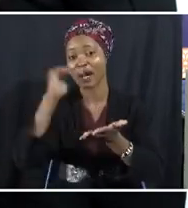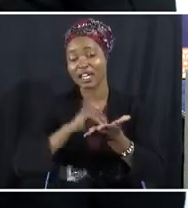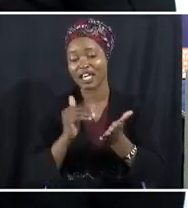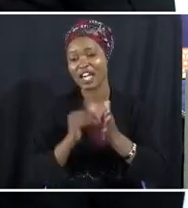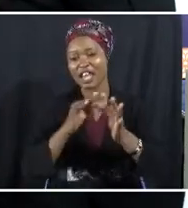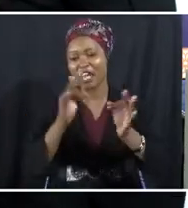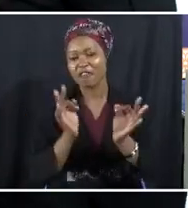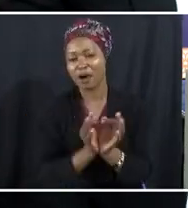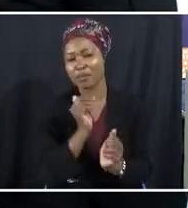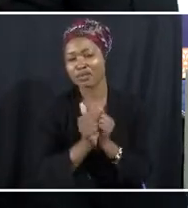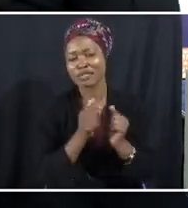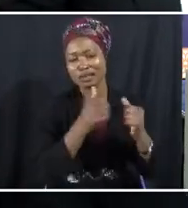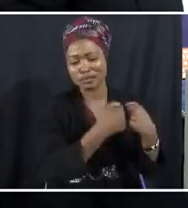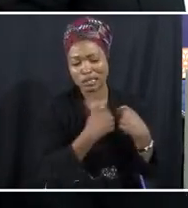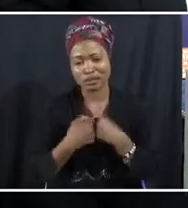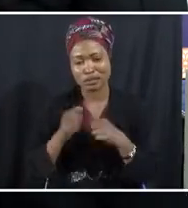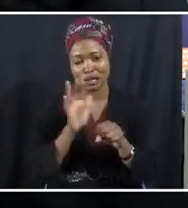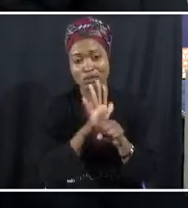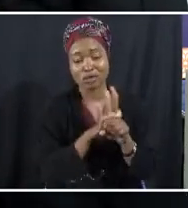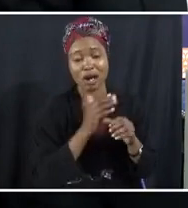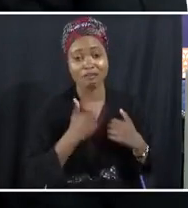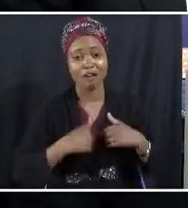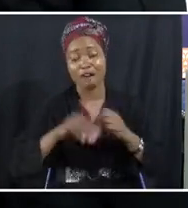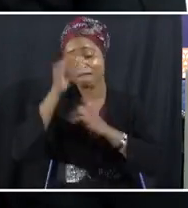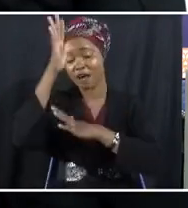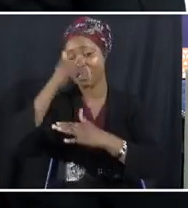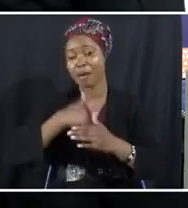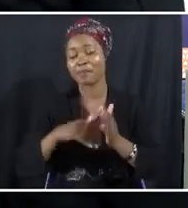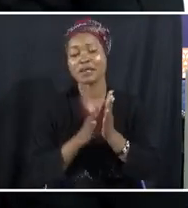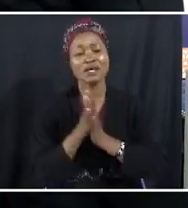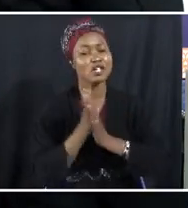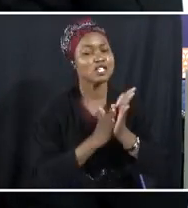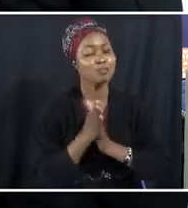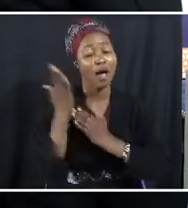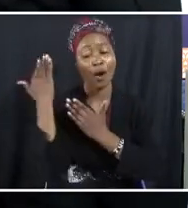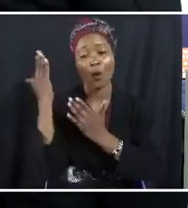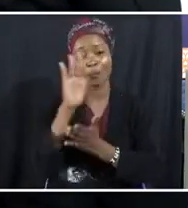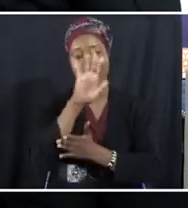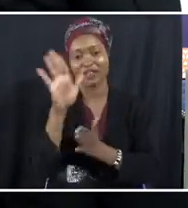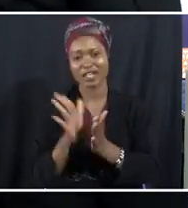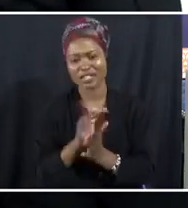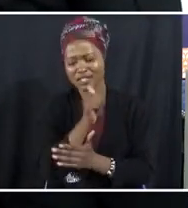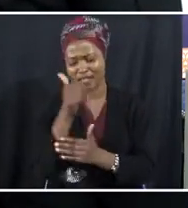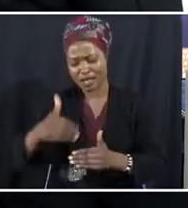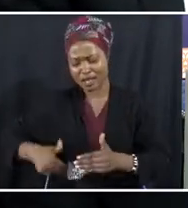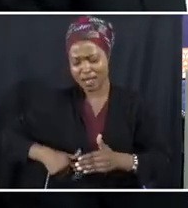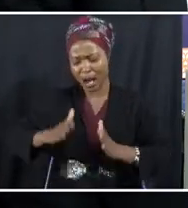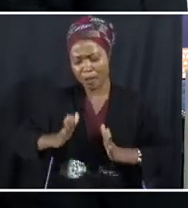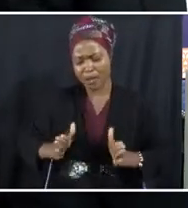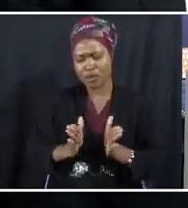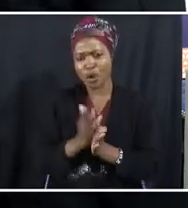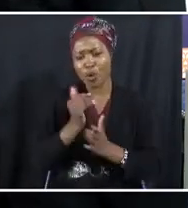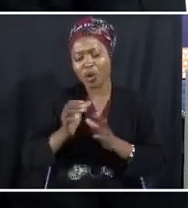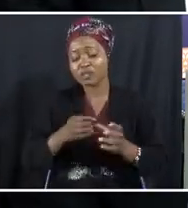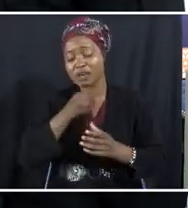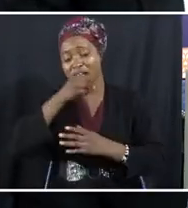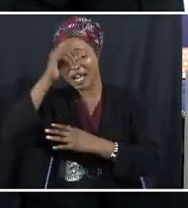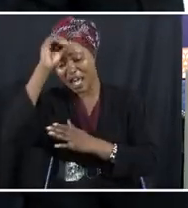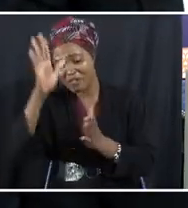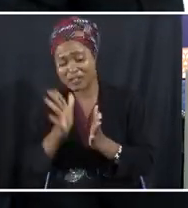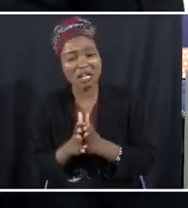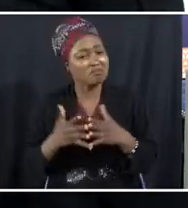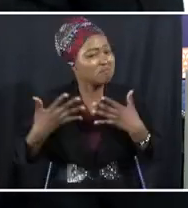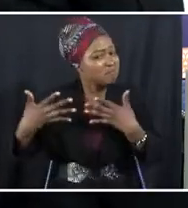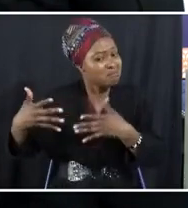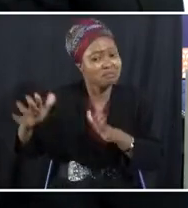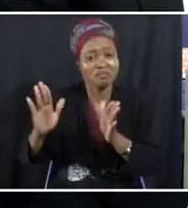going through financial difficulties, Father, may you inspire their hope. If there's a young girl who has been left orphaned, raped in